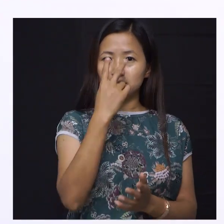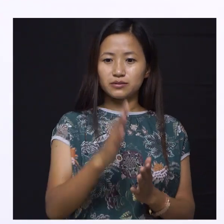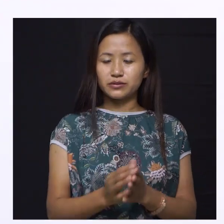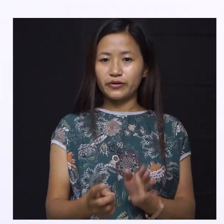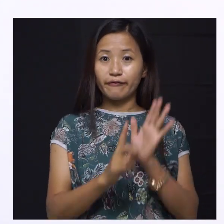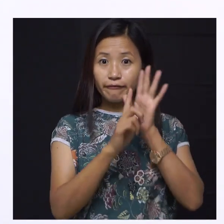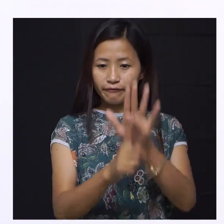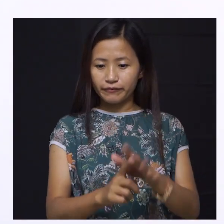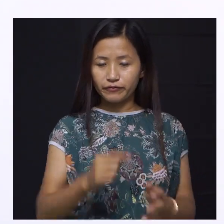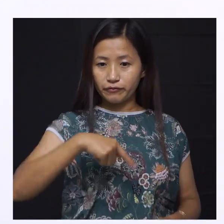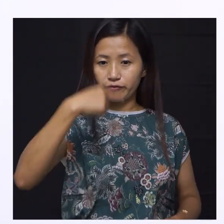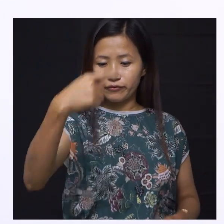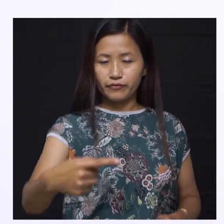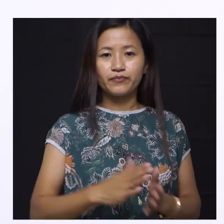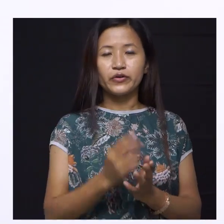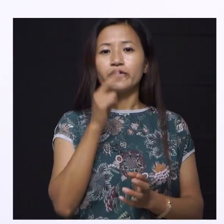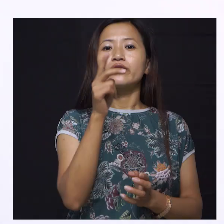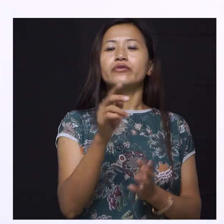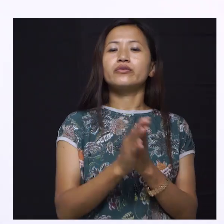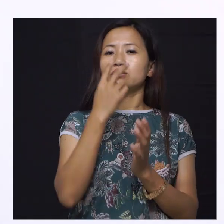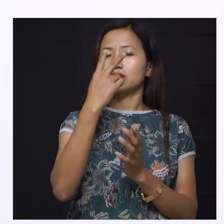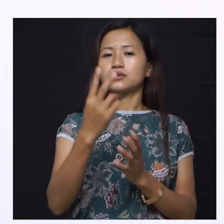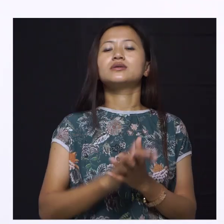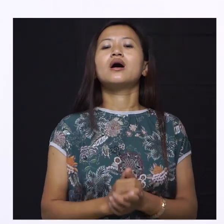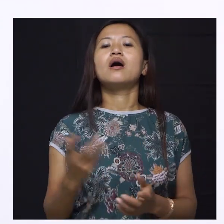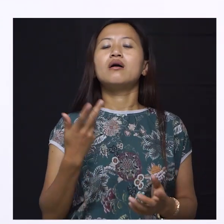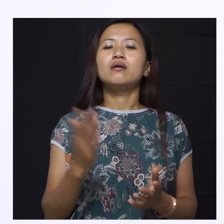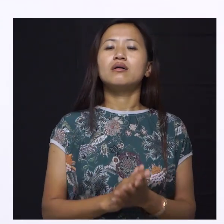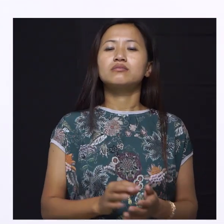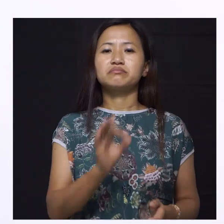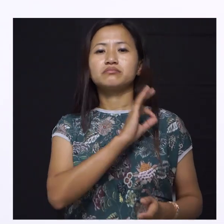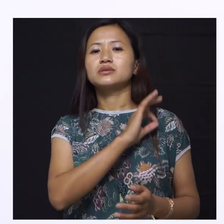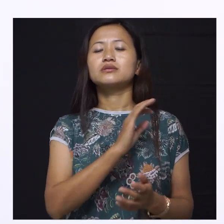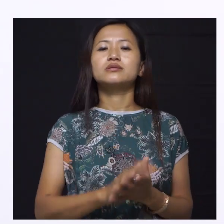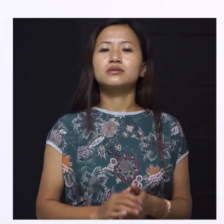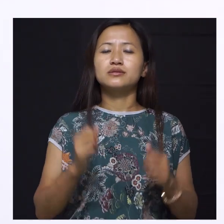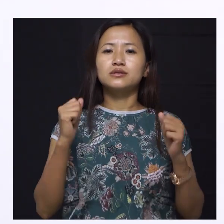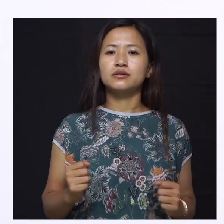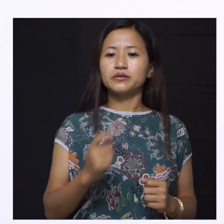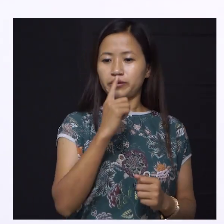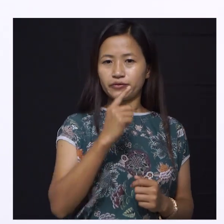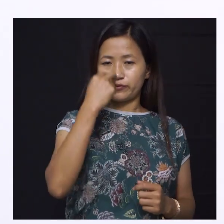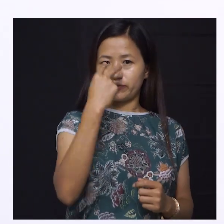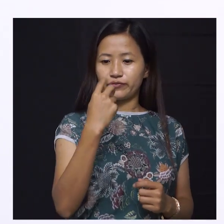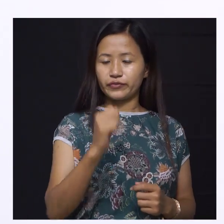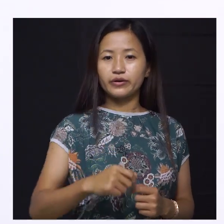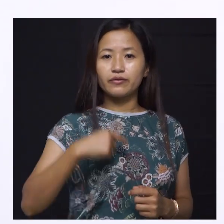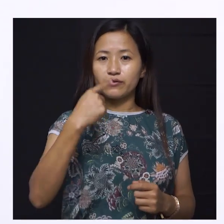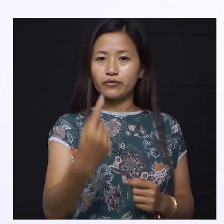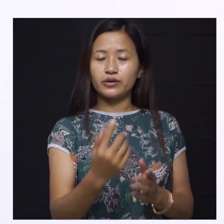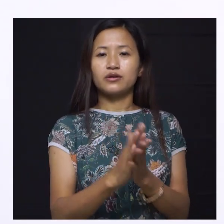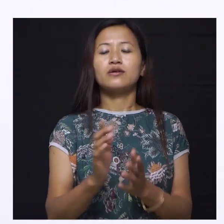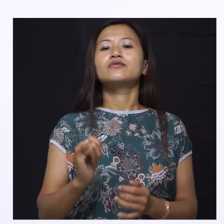Their conversations will be real, and you will get to know how interesting it is to be sitting in front of the actors that